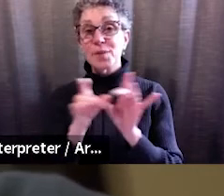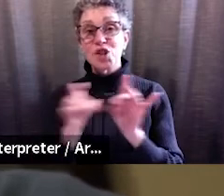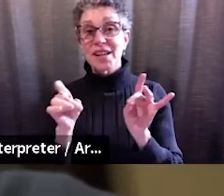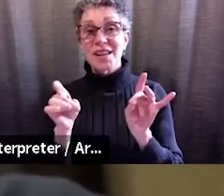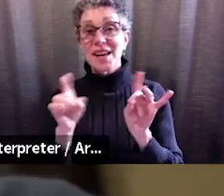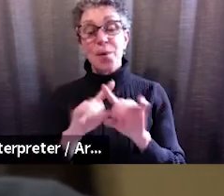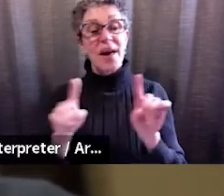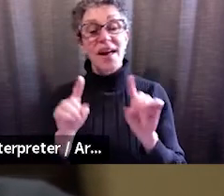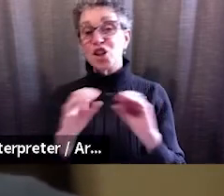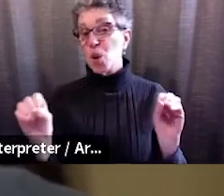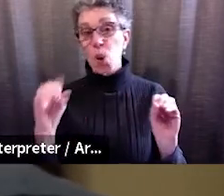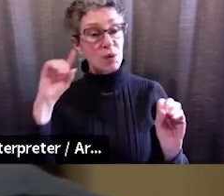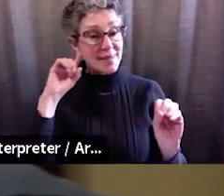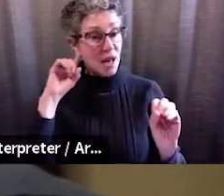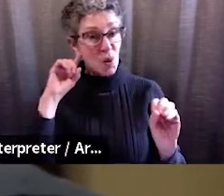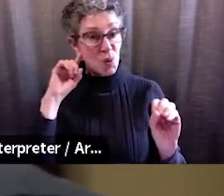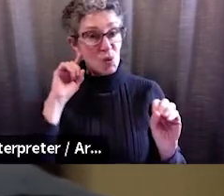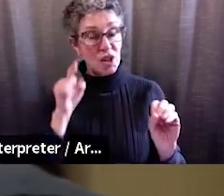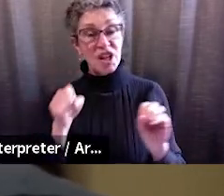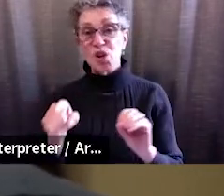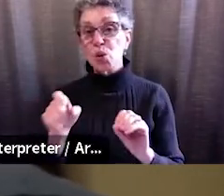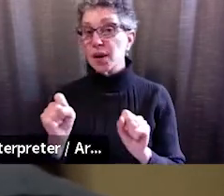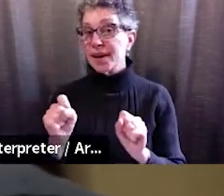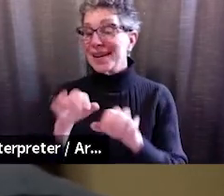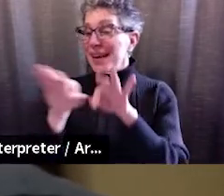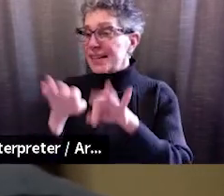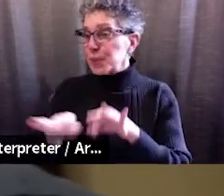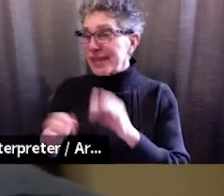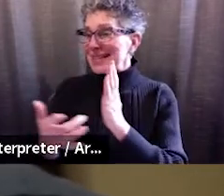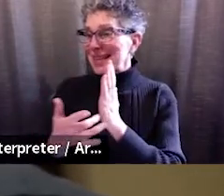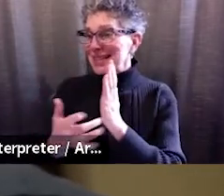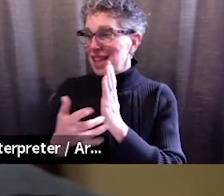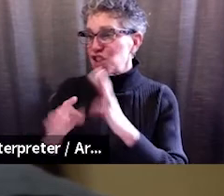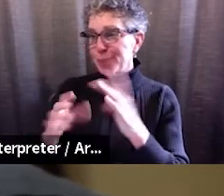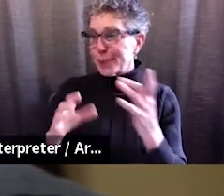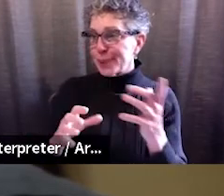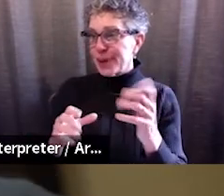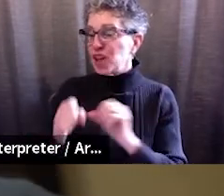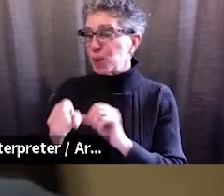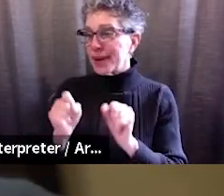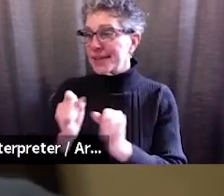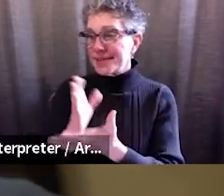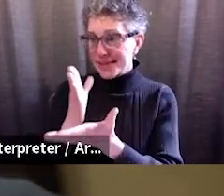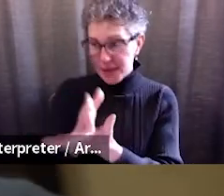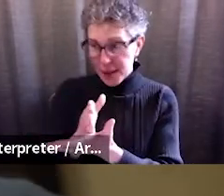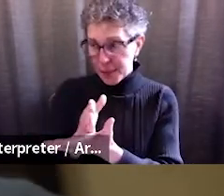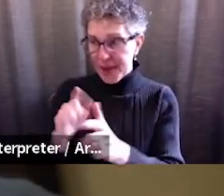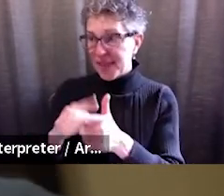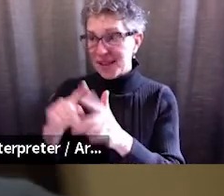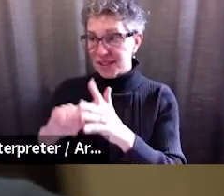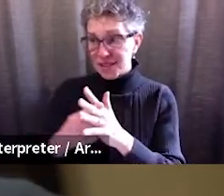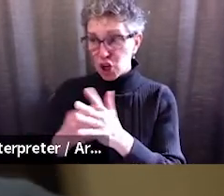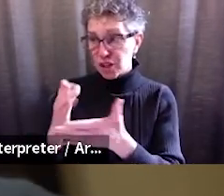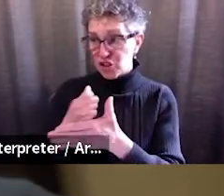So usually you can stop share and reshare and make sure you clip those two little boxes. That's usually